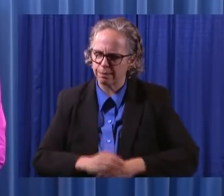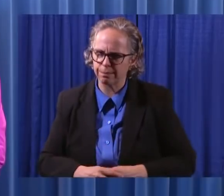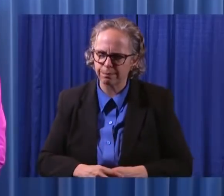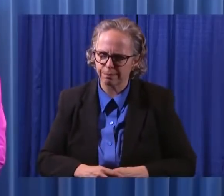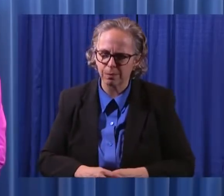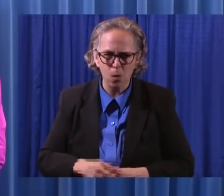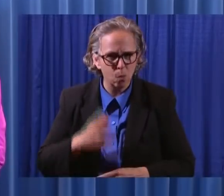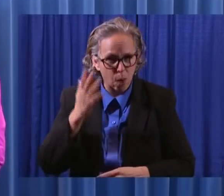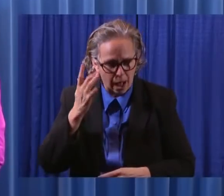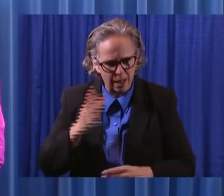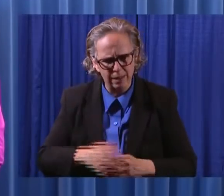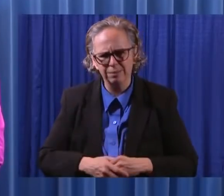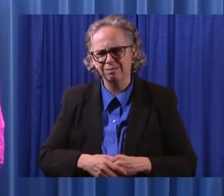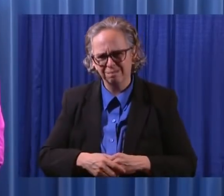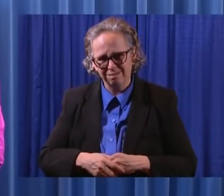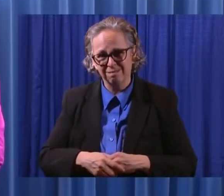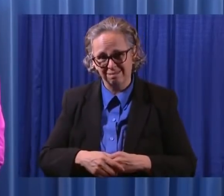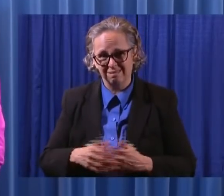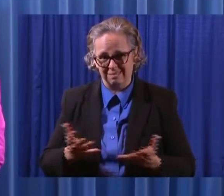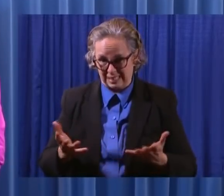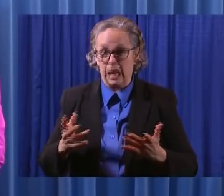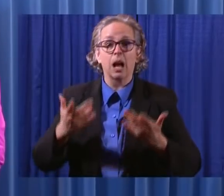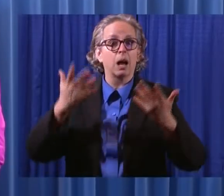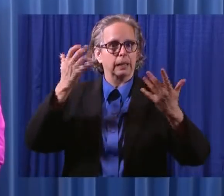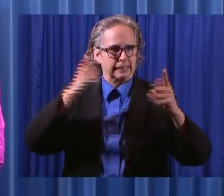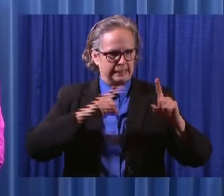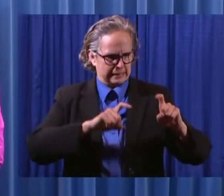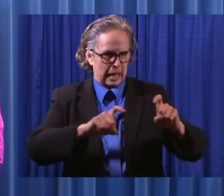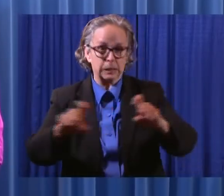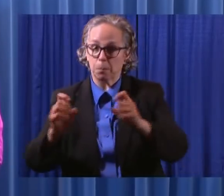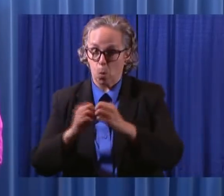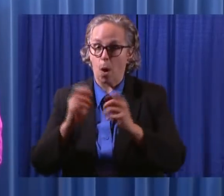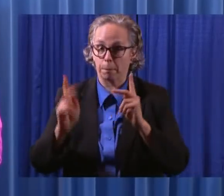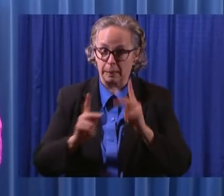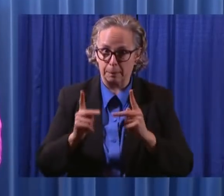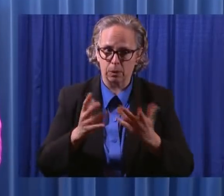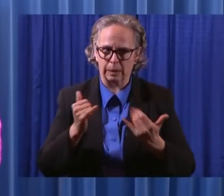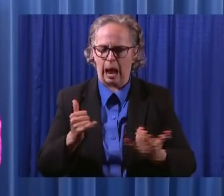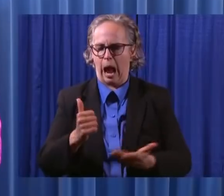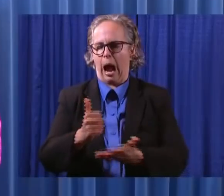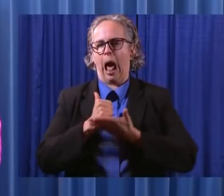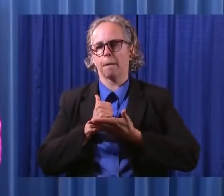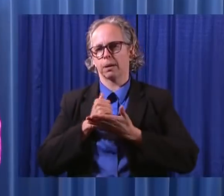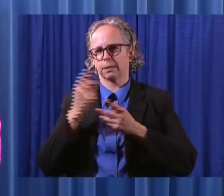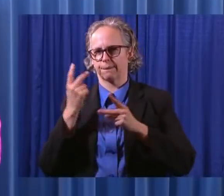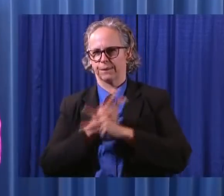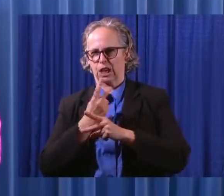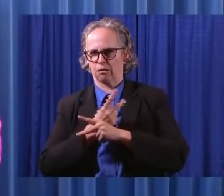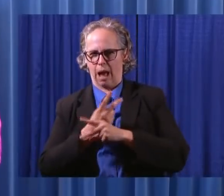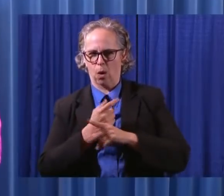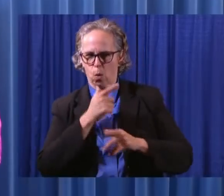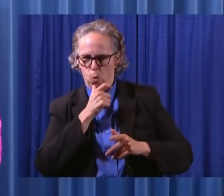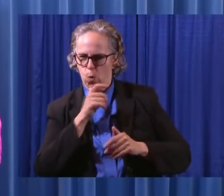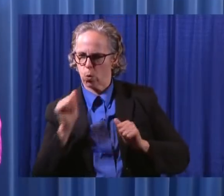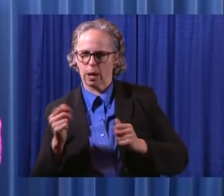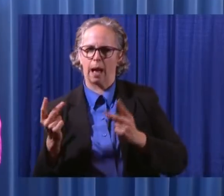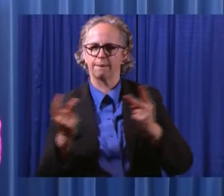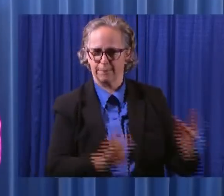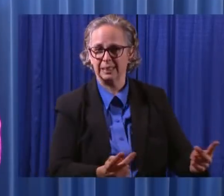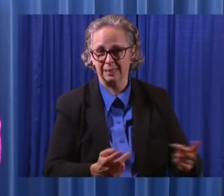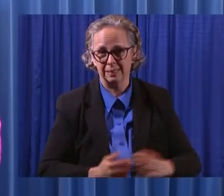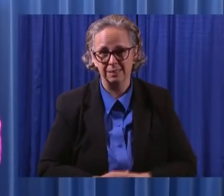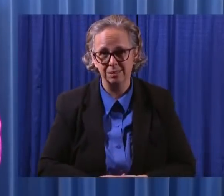As we can test more and we have more testing availability, that is going to help us do that. So I hear